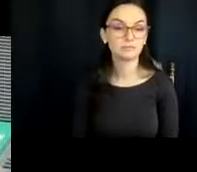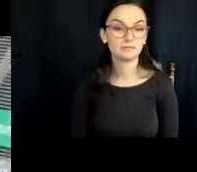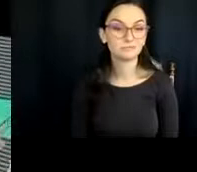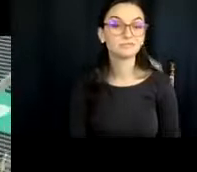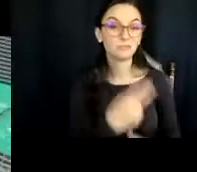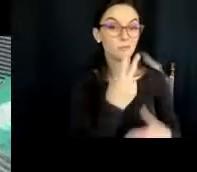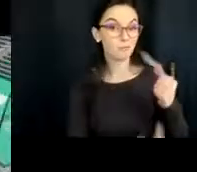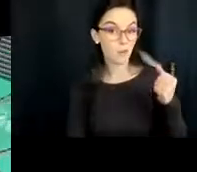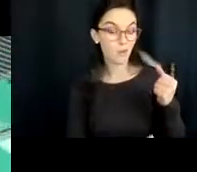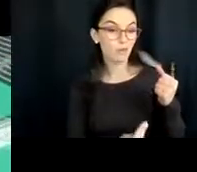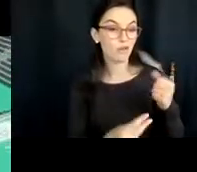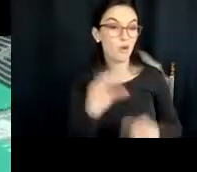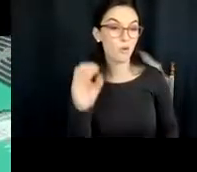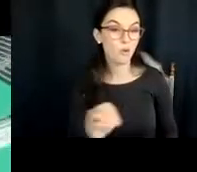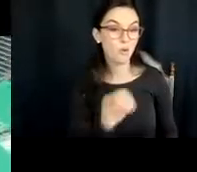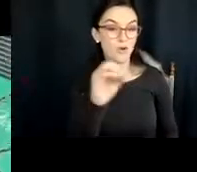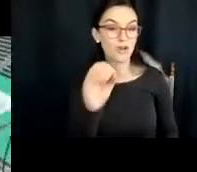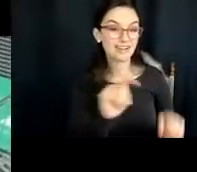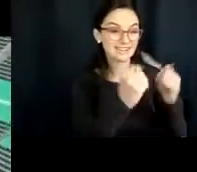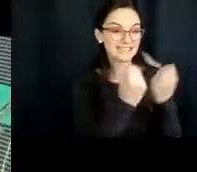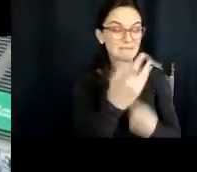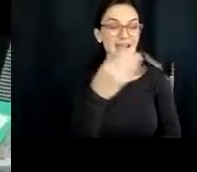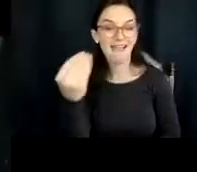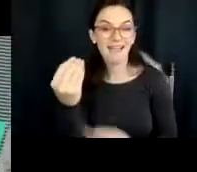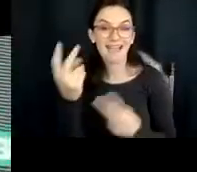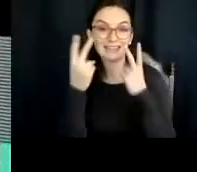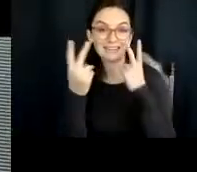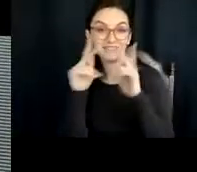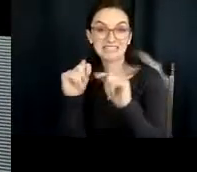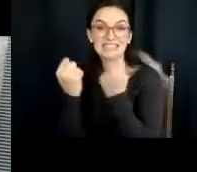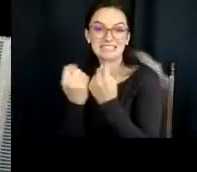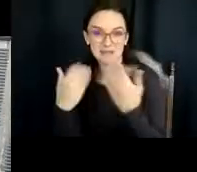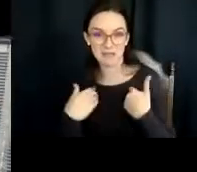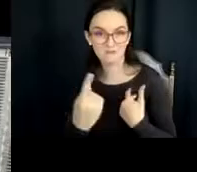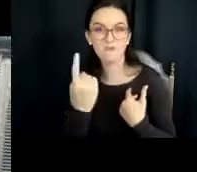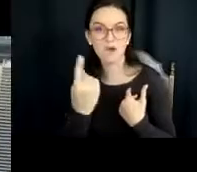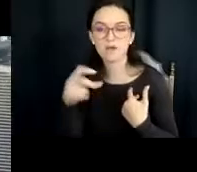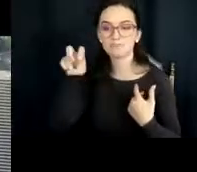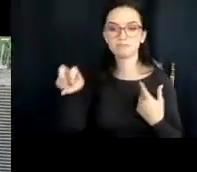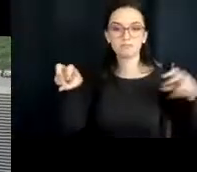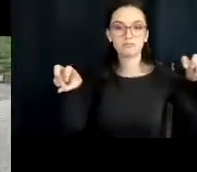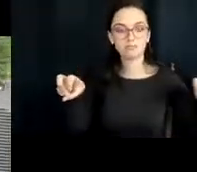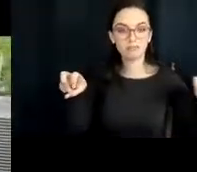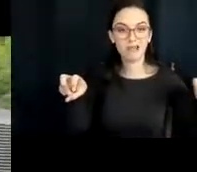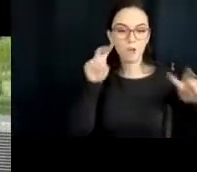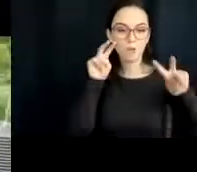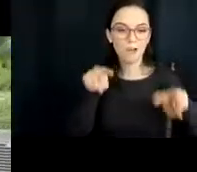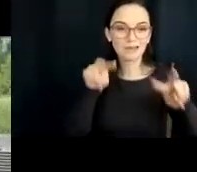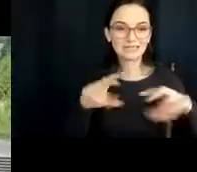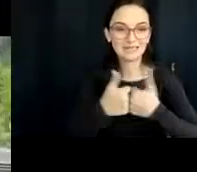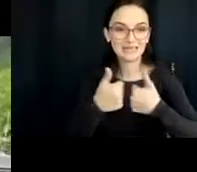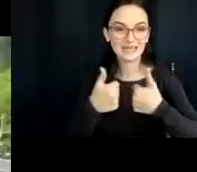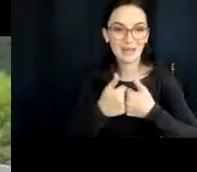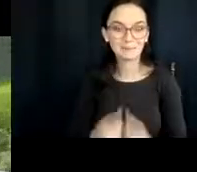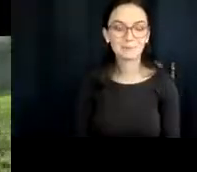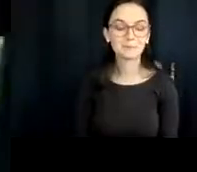team have a coaches' booth where they have some of their coaches sitting up here watching the game